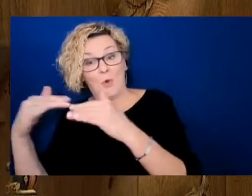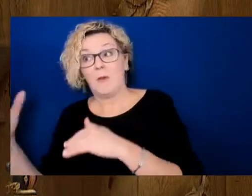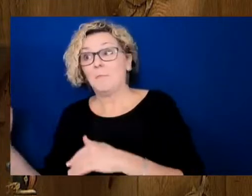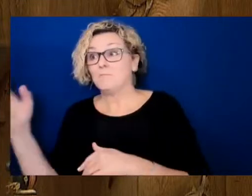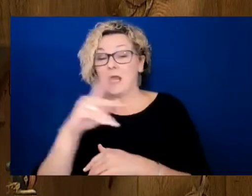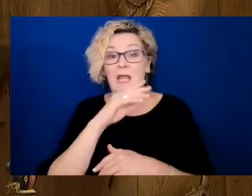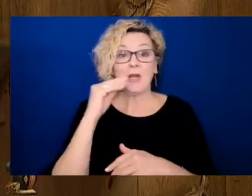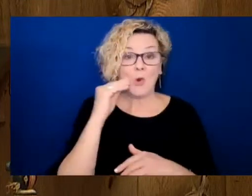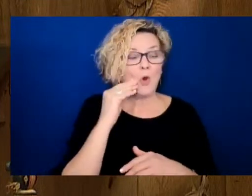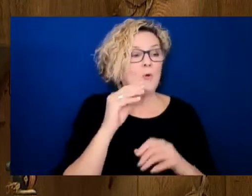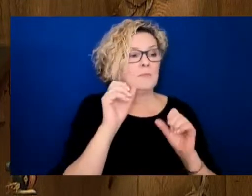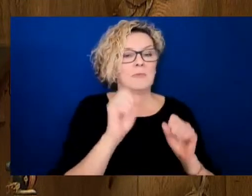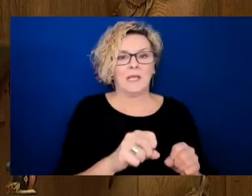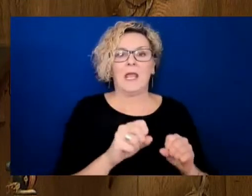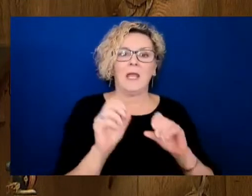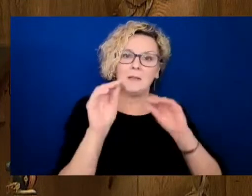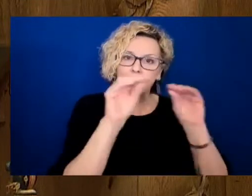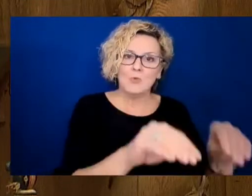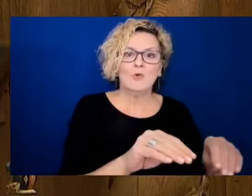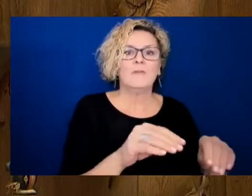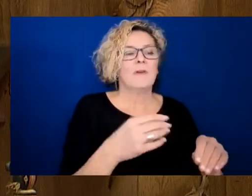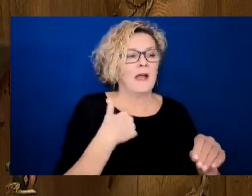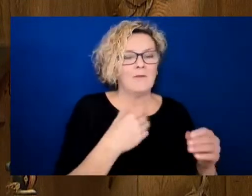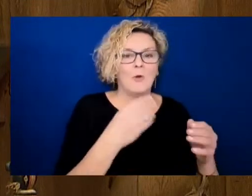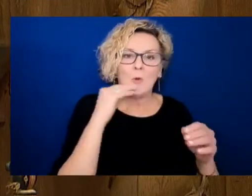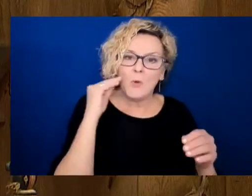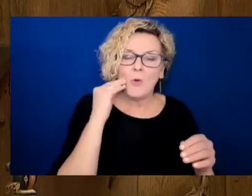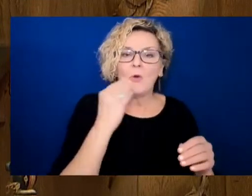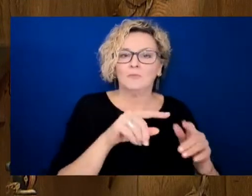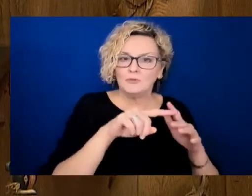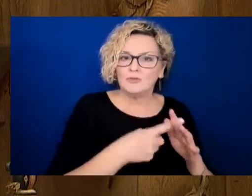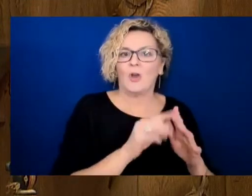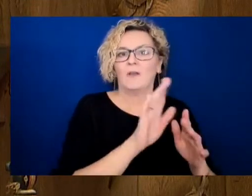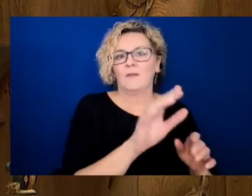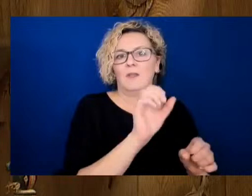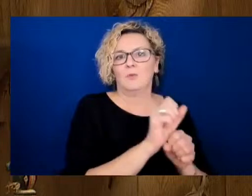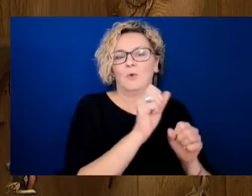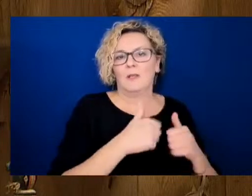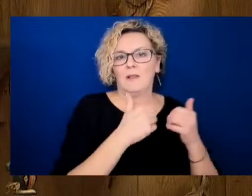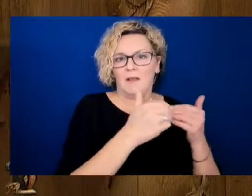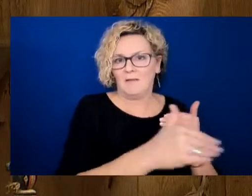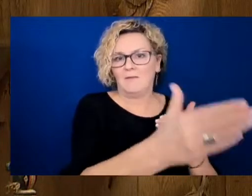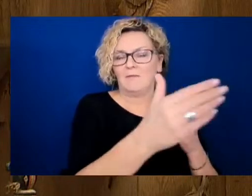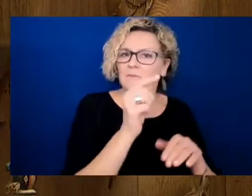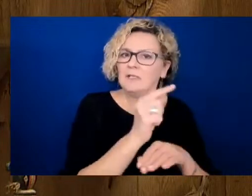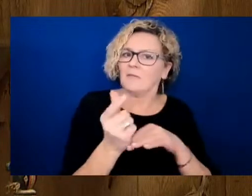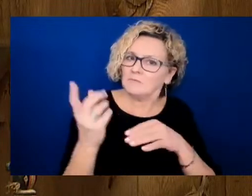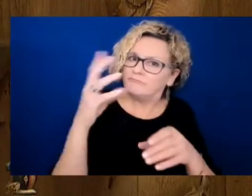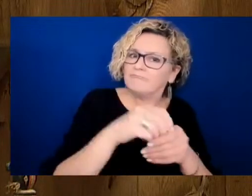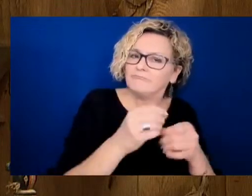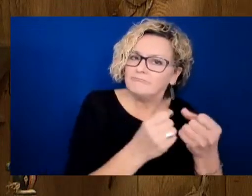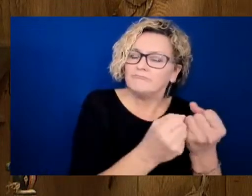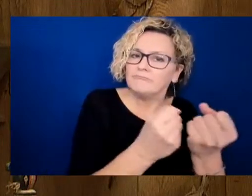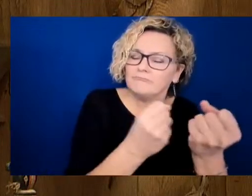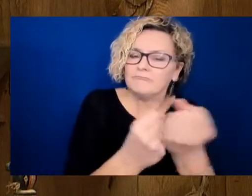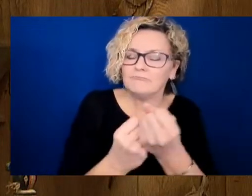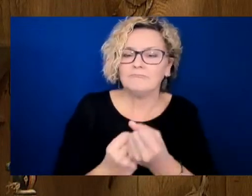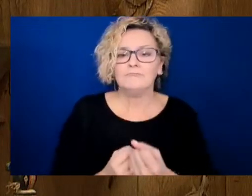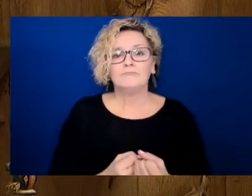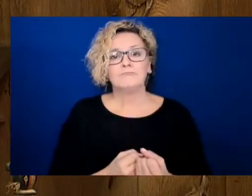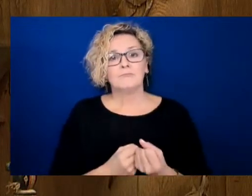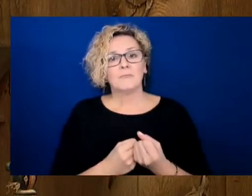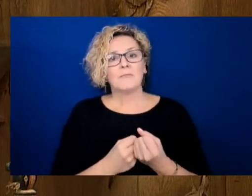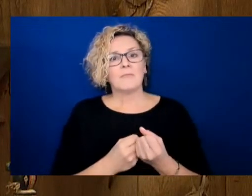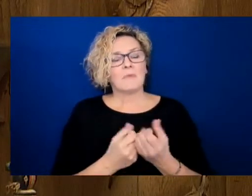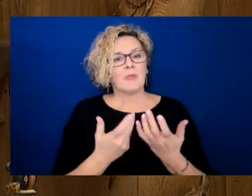again, the government stepped in. The mass production used in the war effort was transferred to building homes for the growing